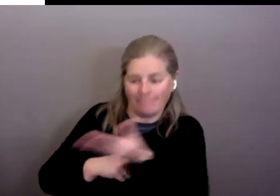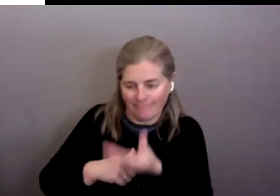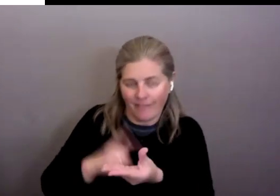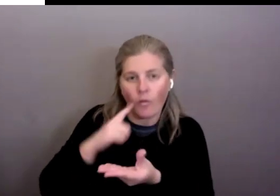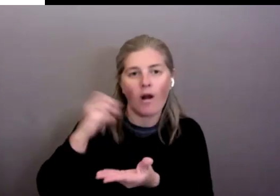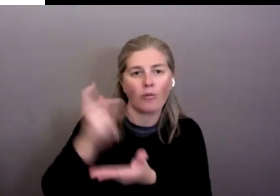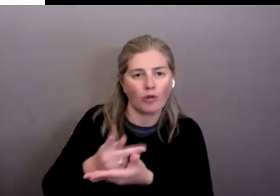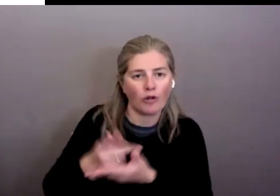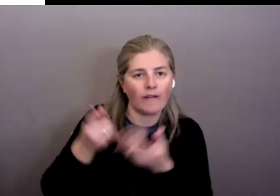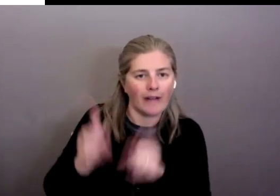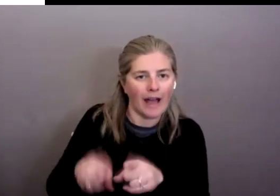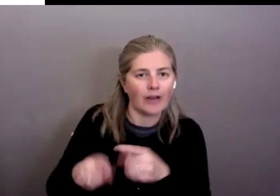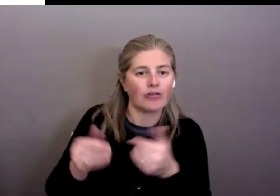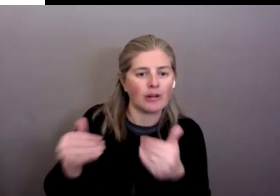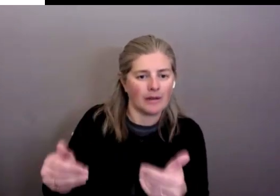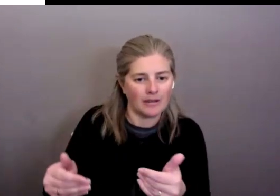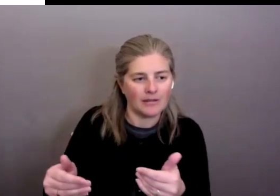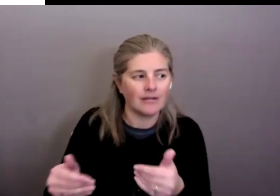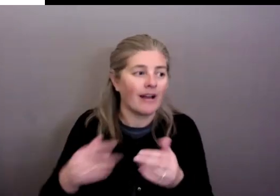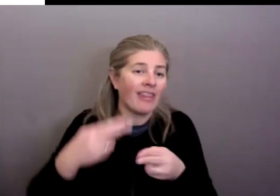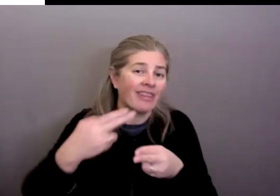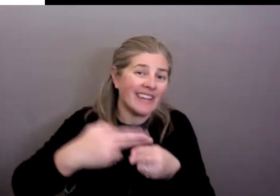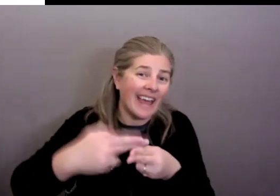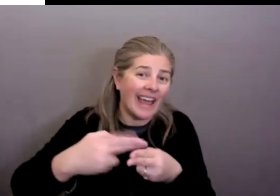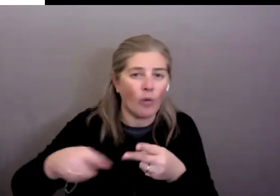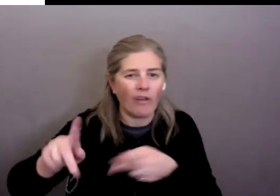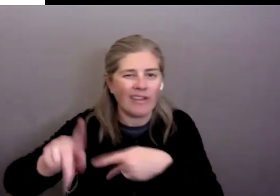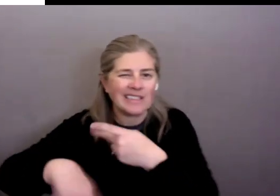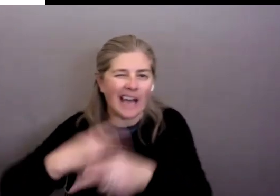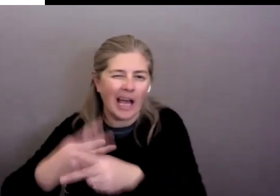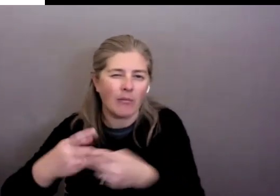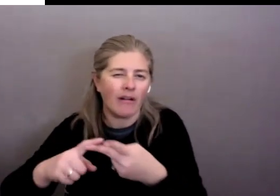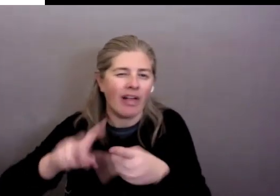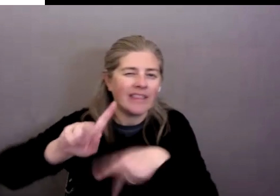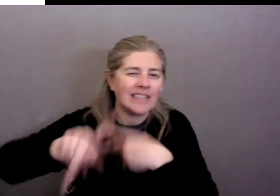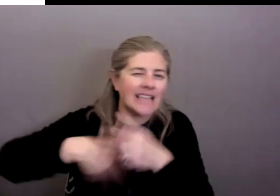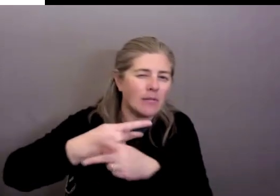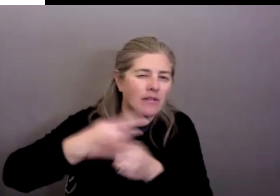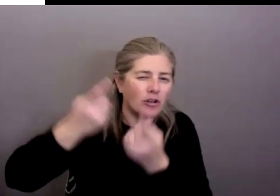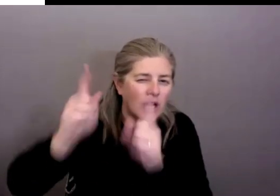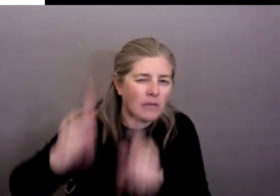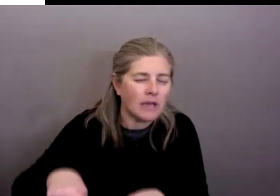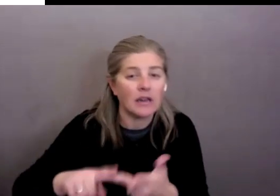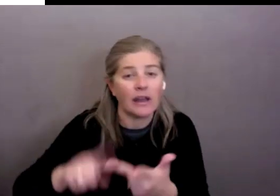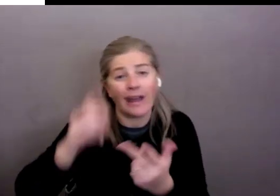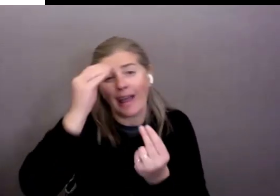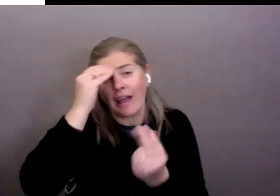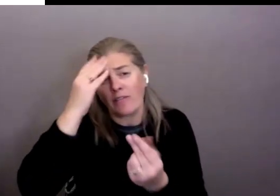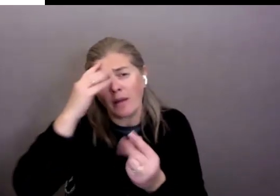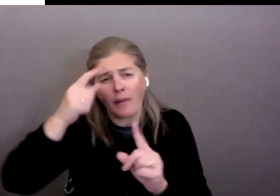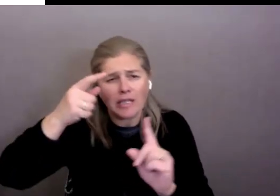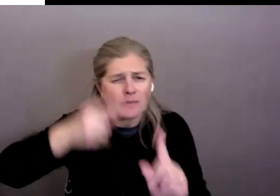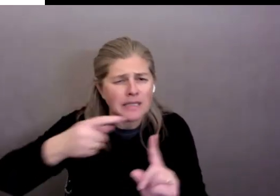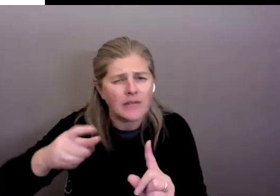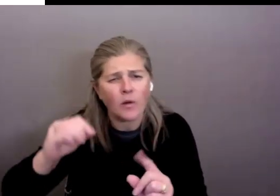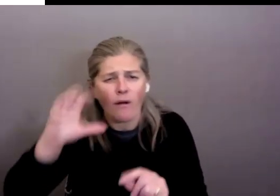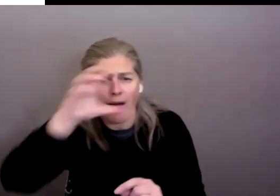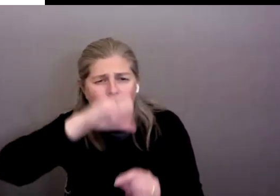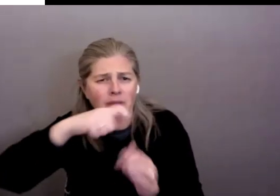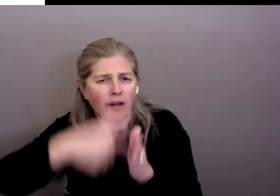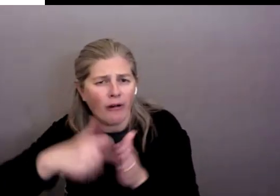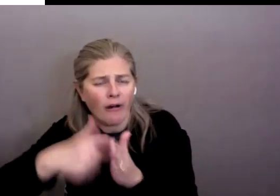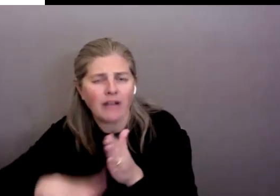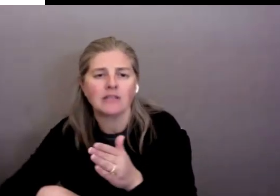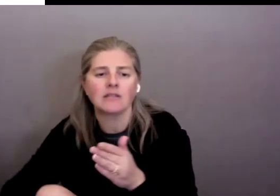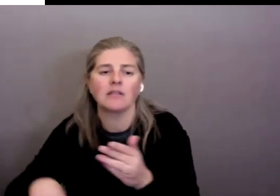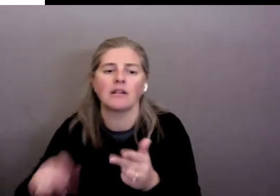agreement, the name or type of an entity, the nature of the agreement, information about specific or estimated costs, and